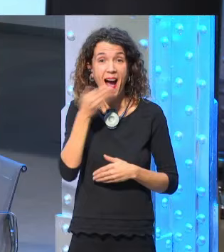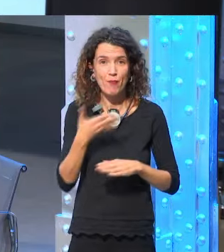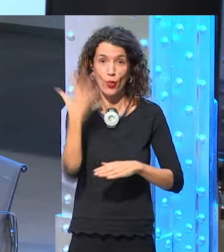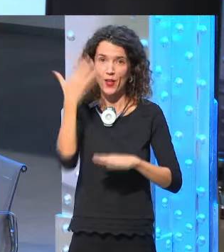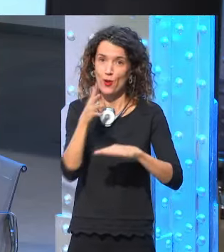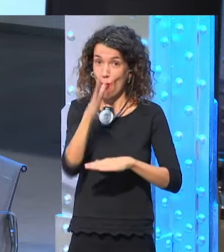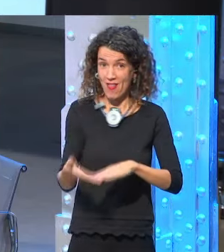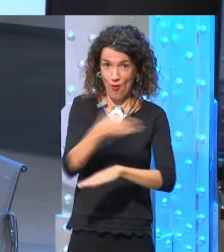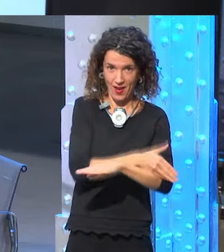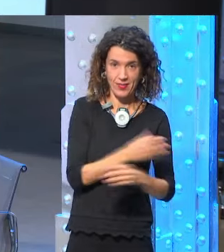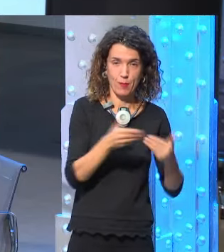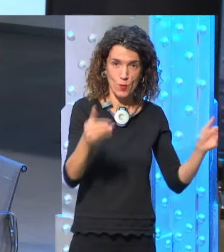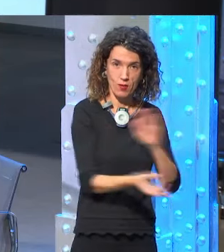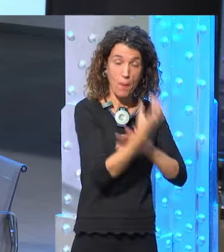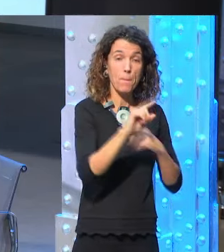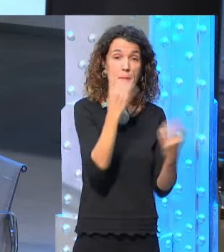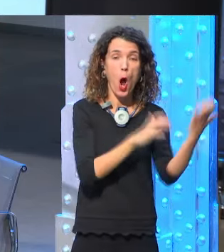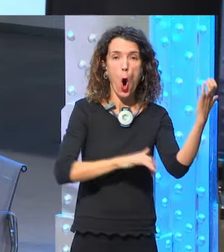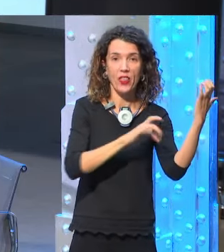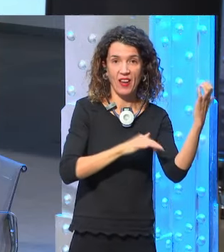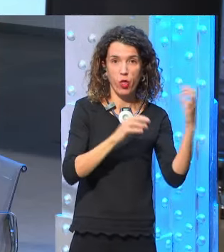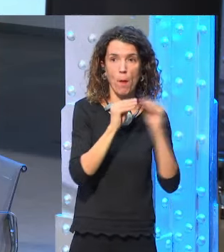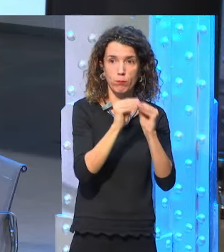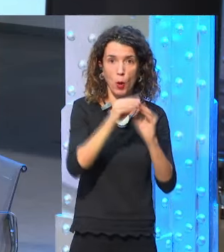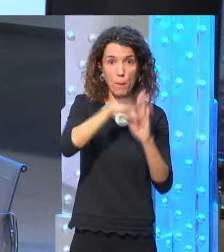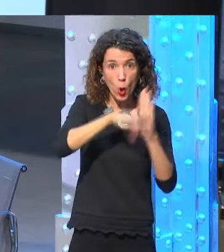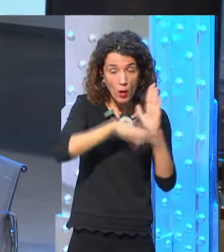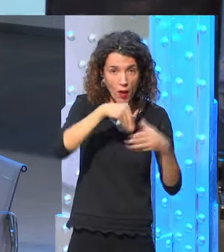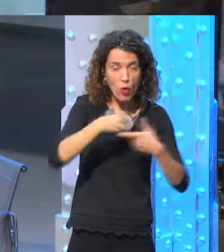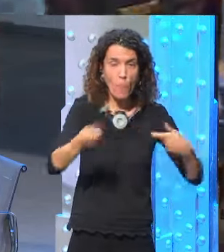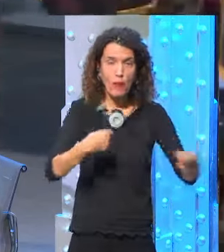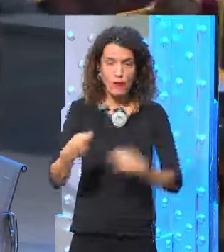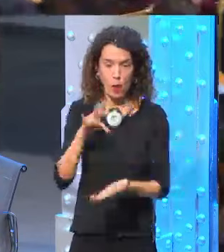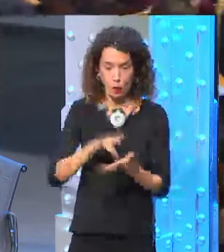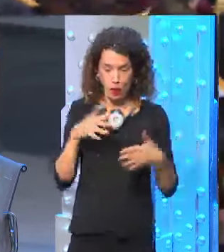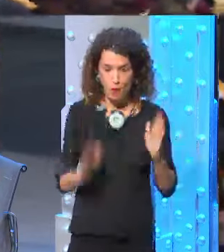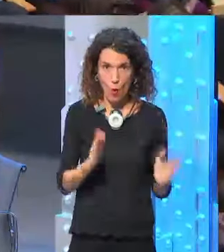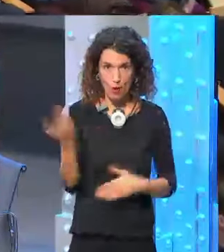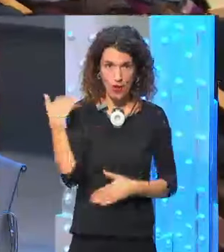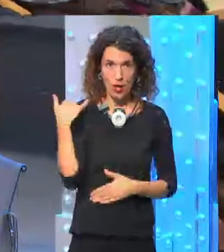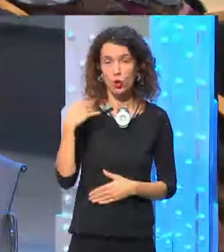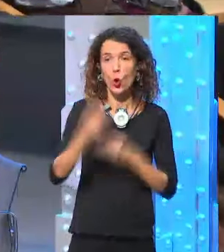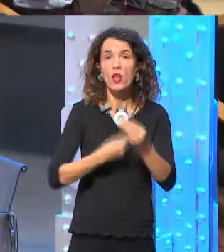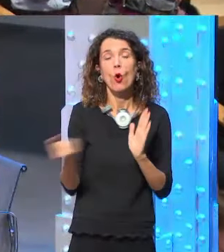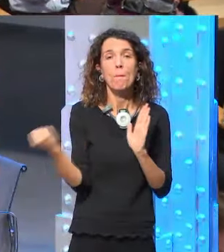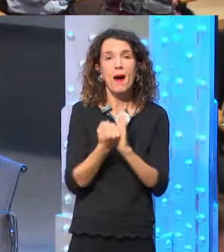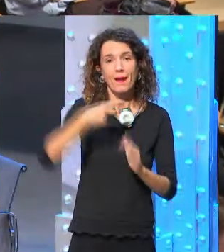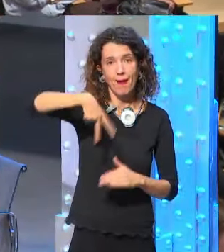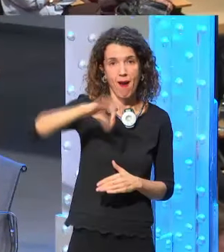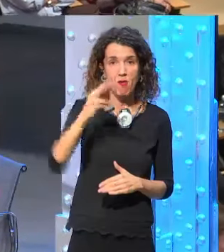programmable phone that was available on the market. At that time, that was by Nokia, and we used this